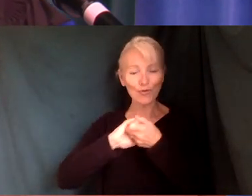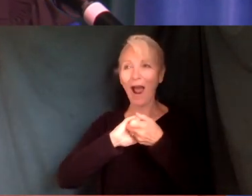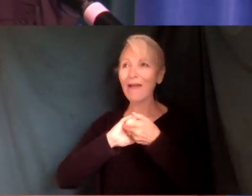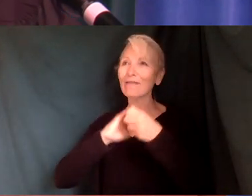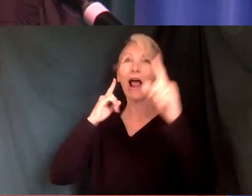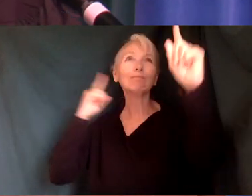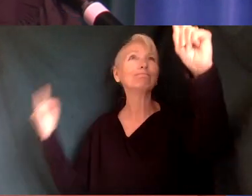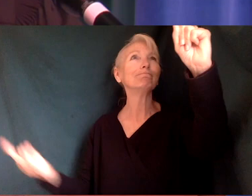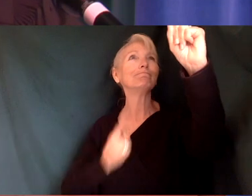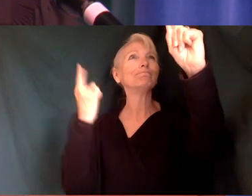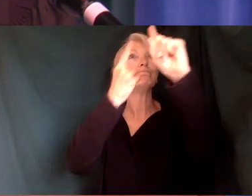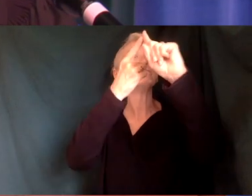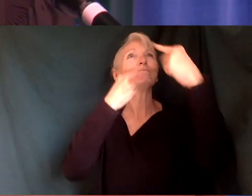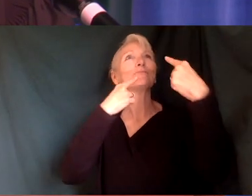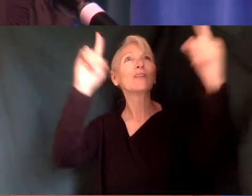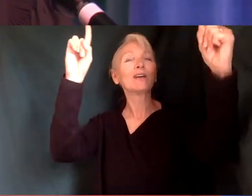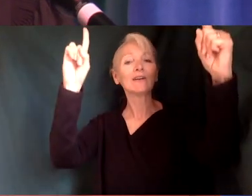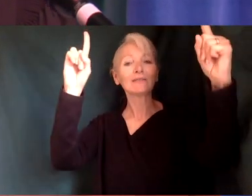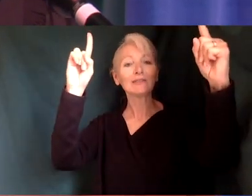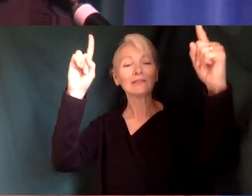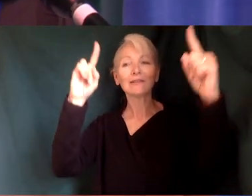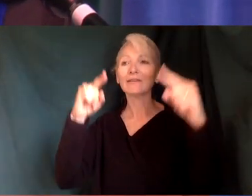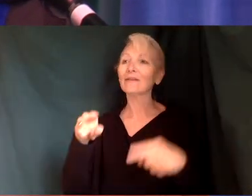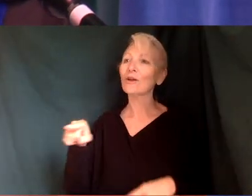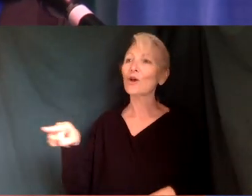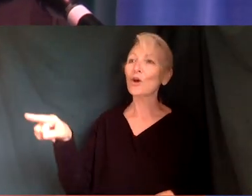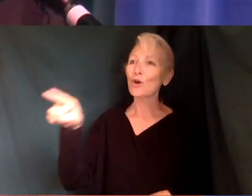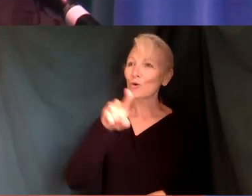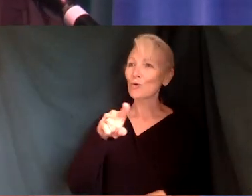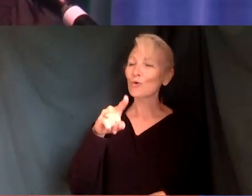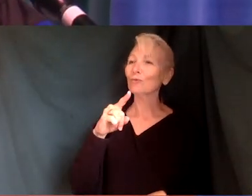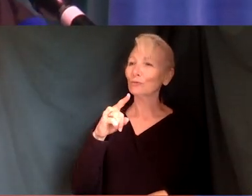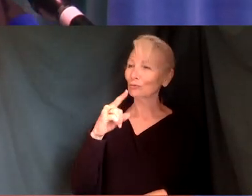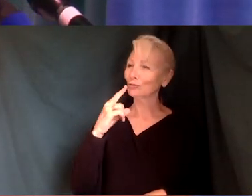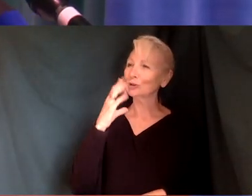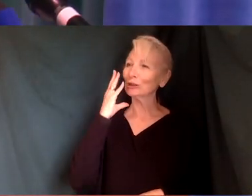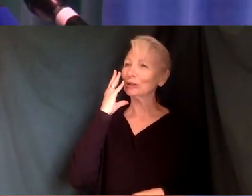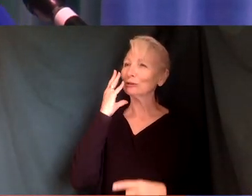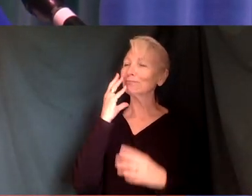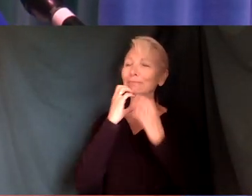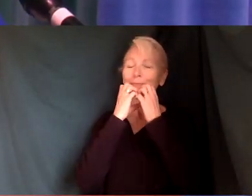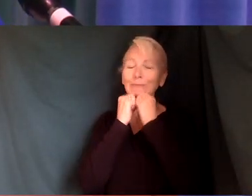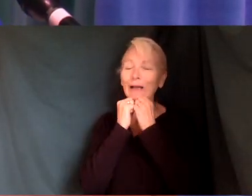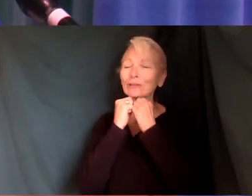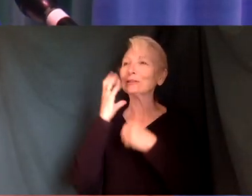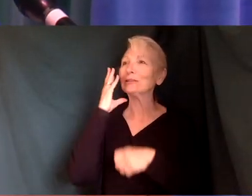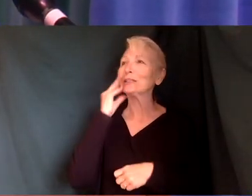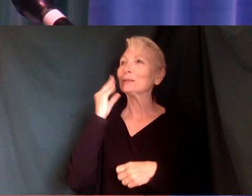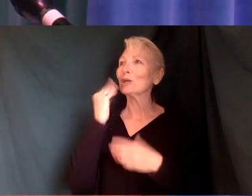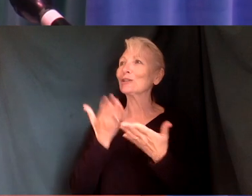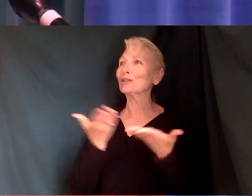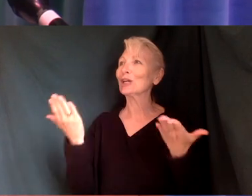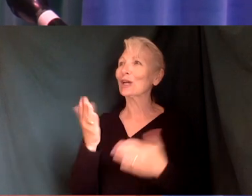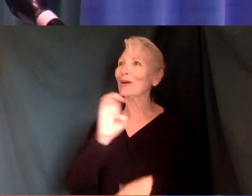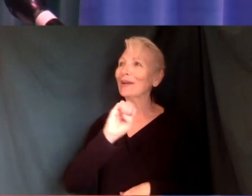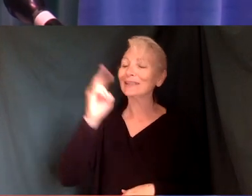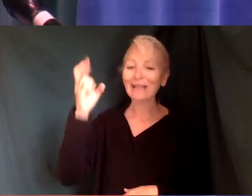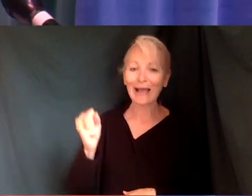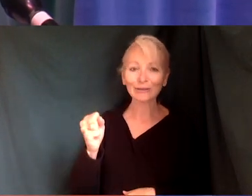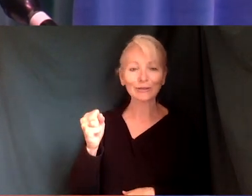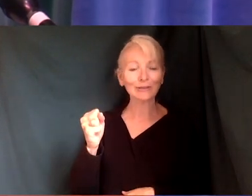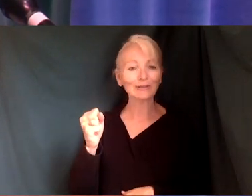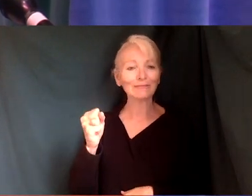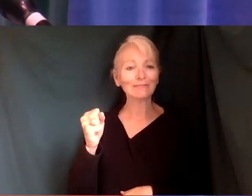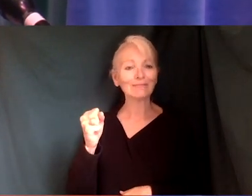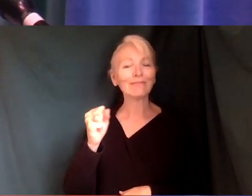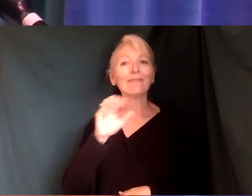the pursuit of excellence. Graduates, cherish the experience that you have encountered at East High.